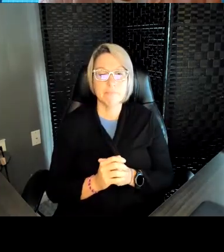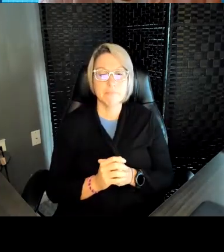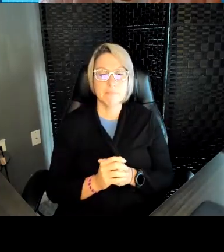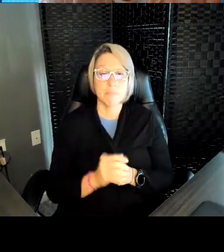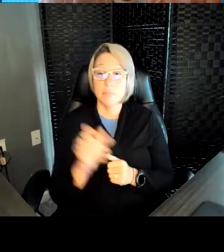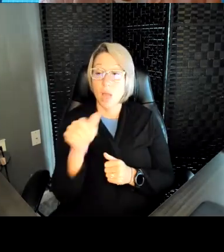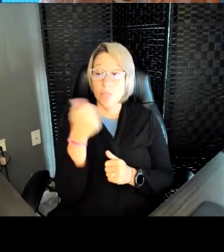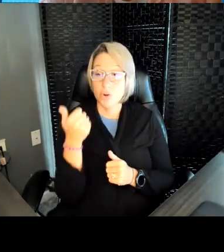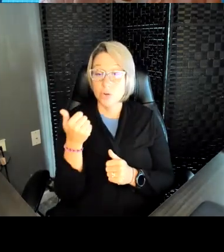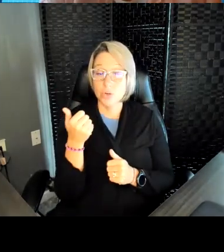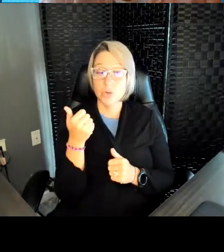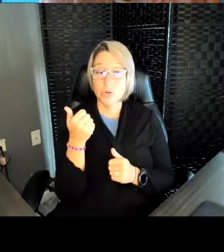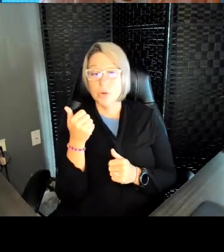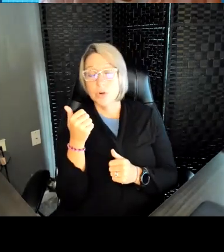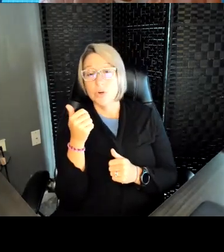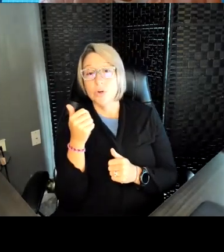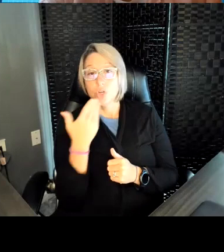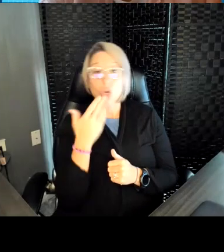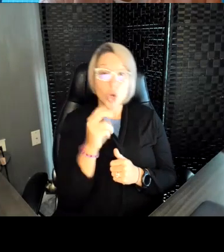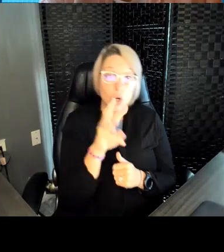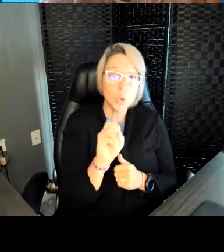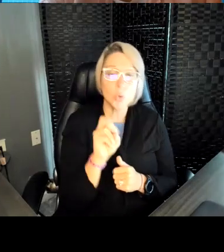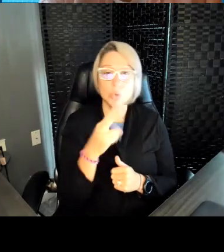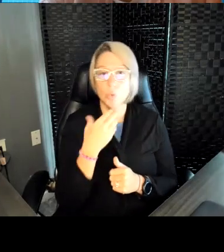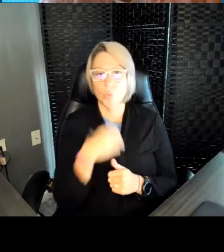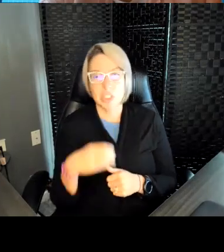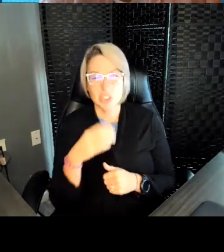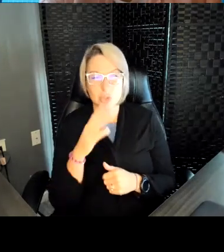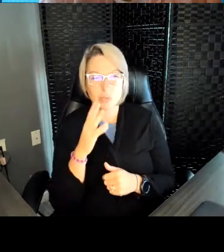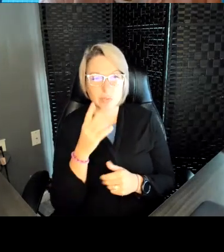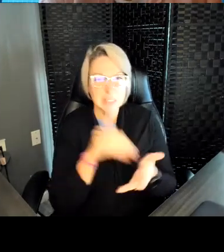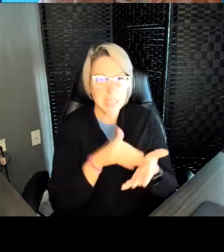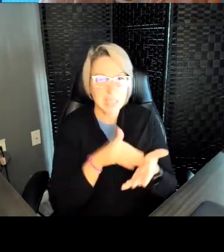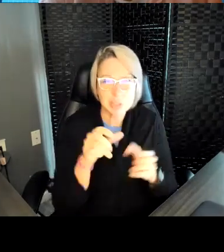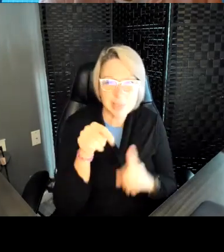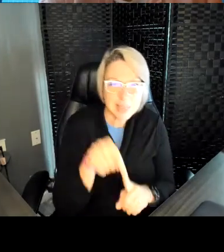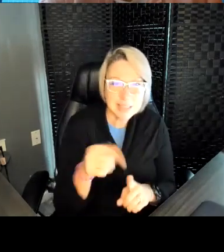Anything else that was either good news or you wish she would have done?